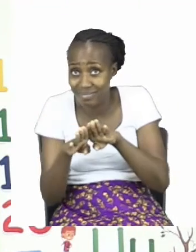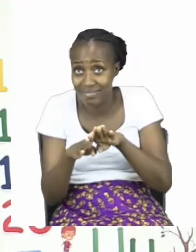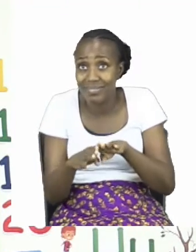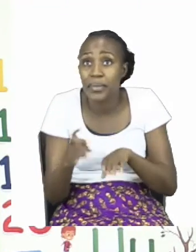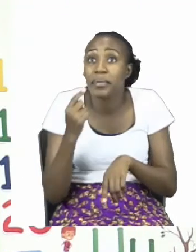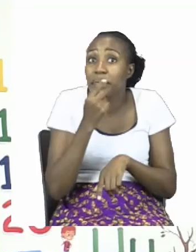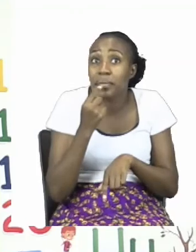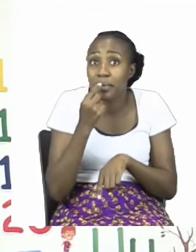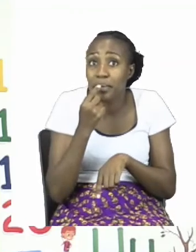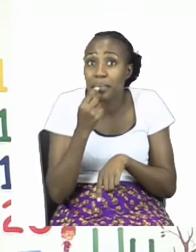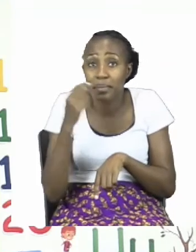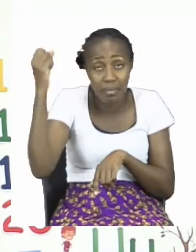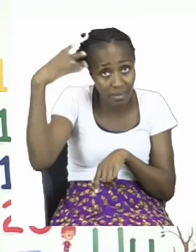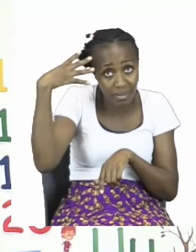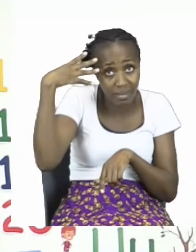lips,